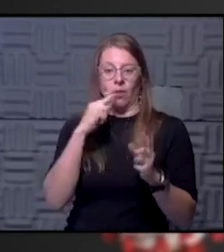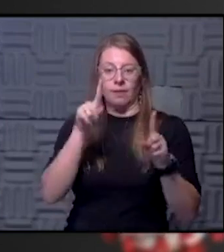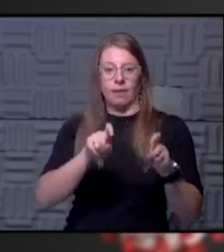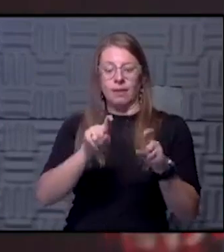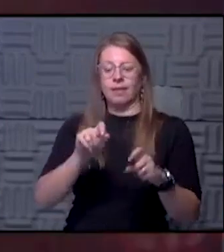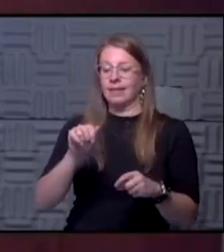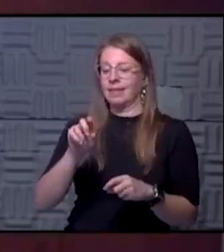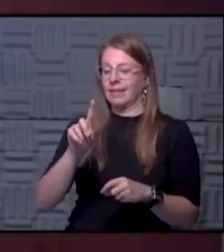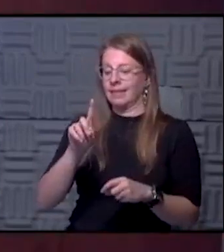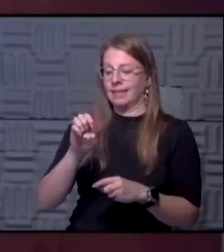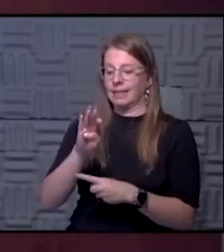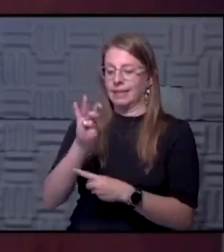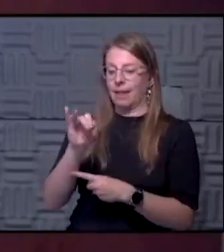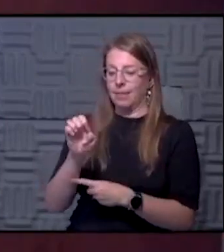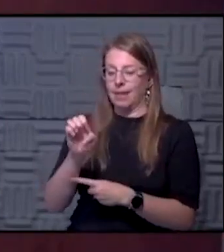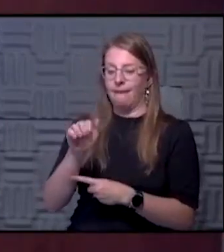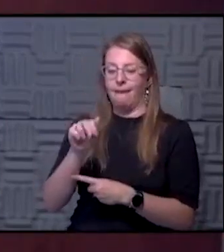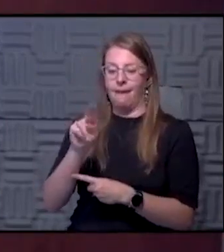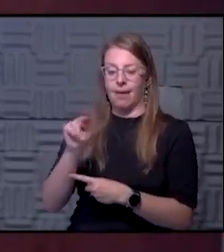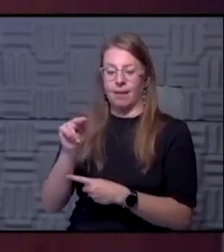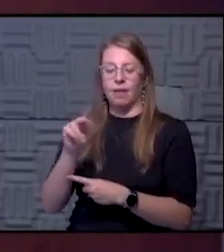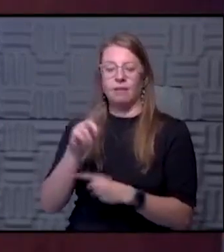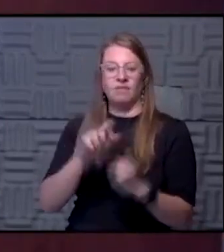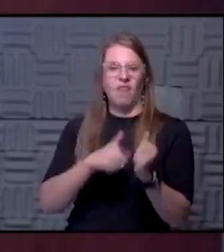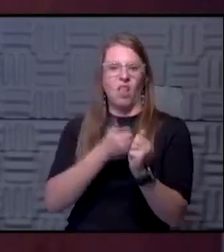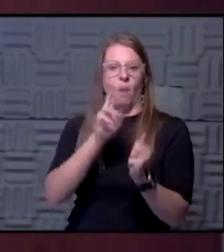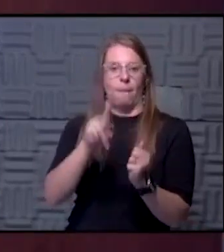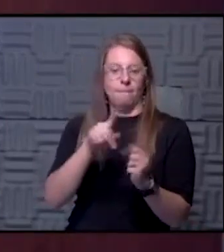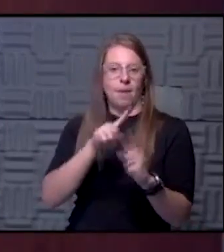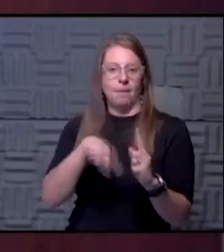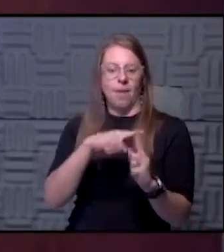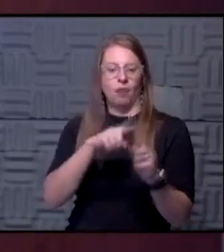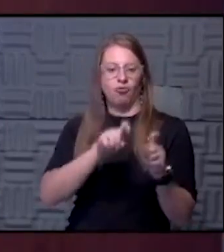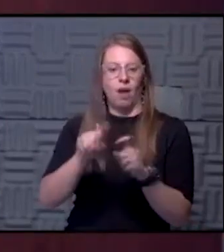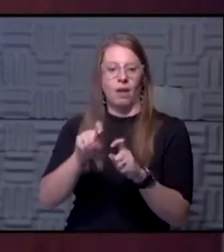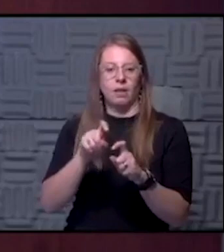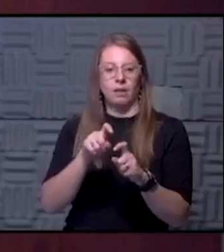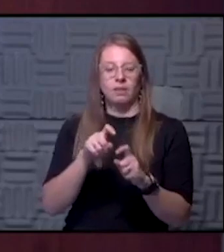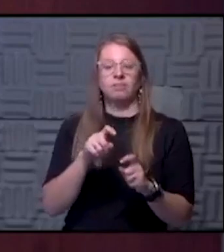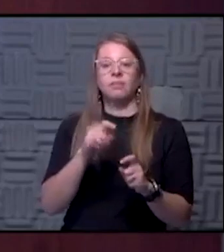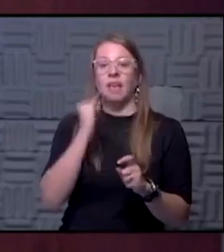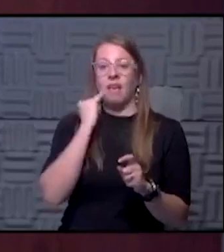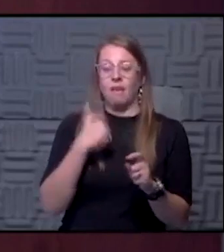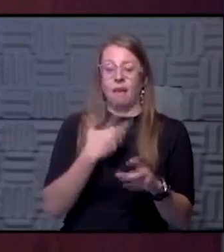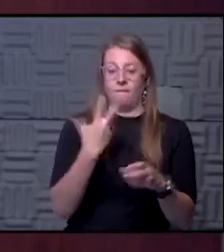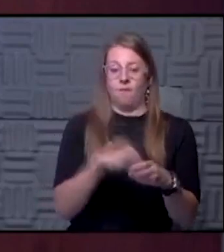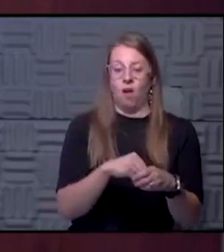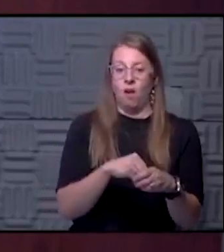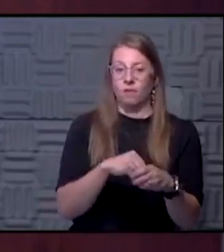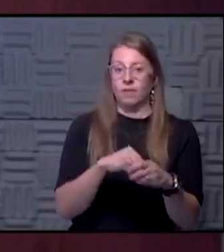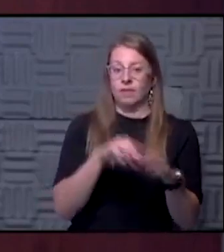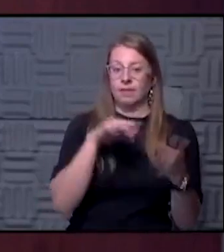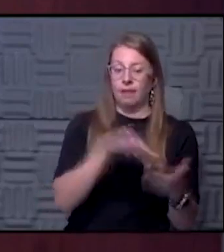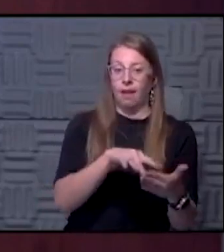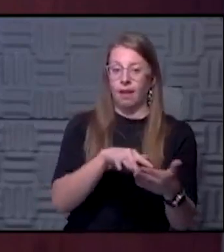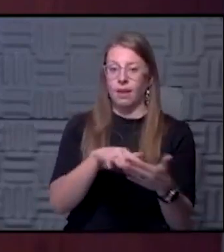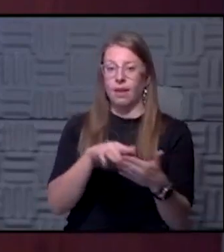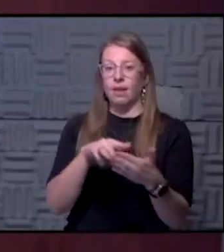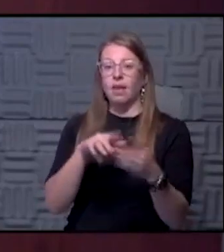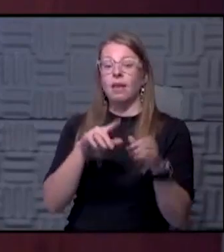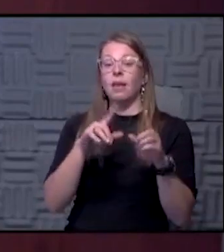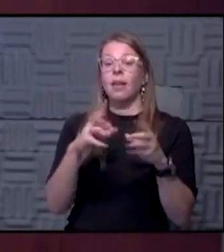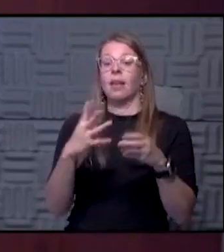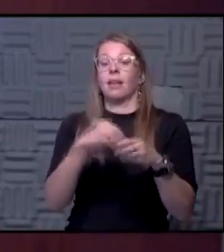follow-up question on the trial. She said, if I participate in the outpatient study but get worse and require